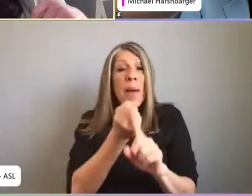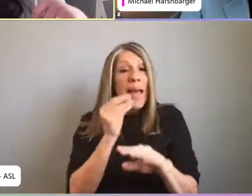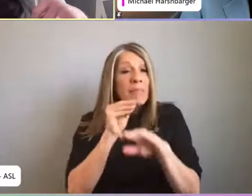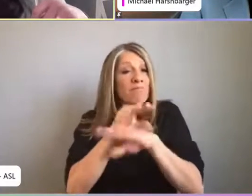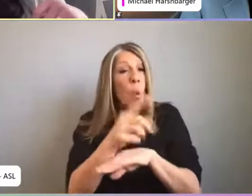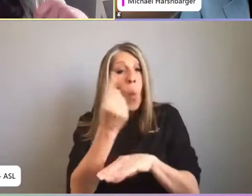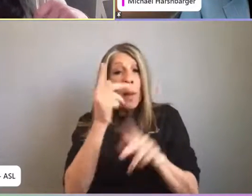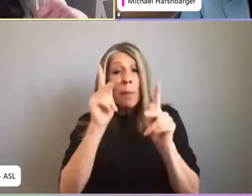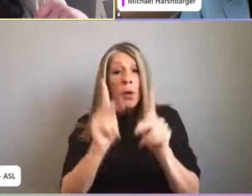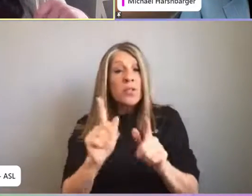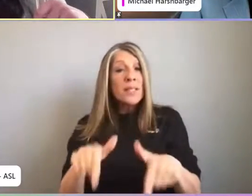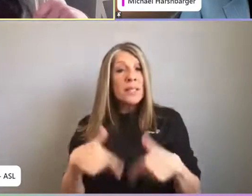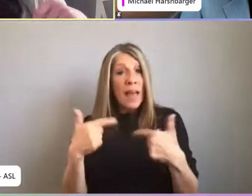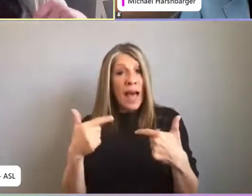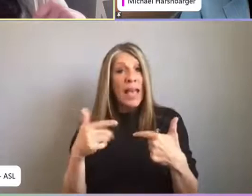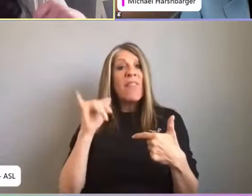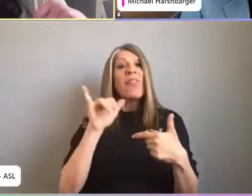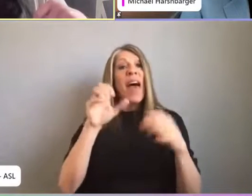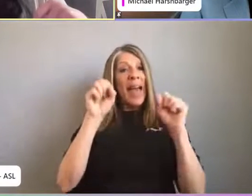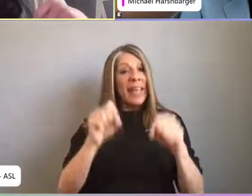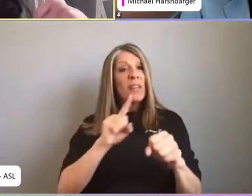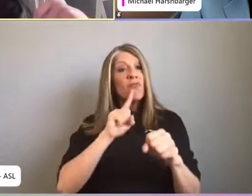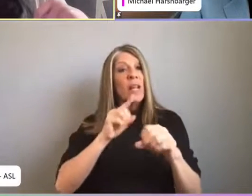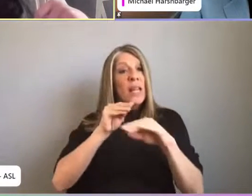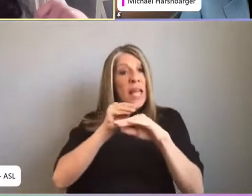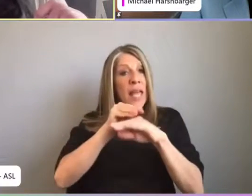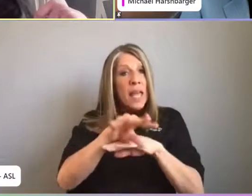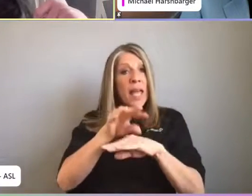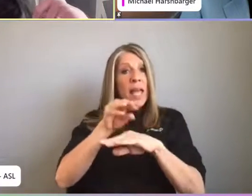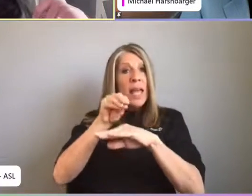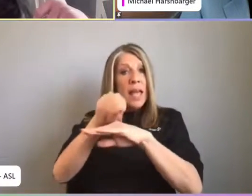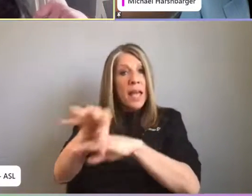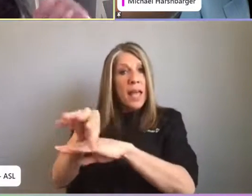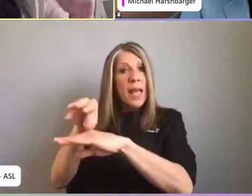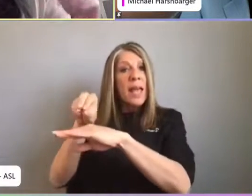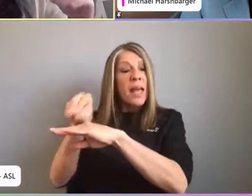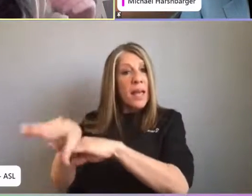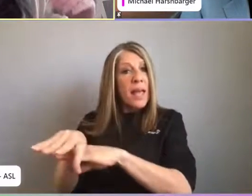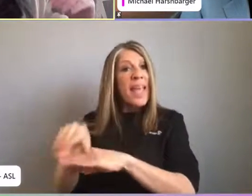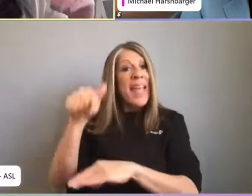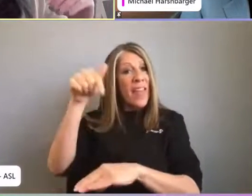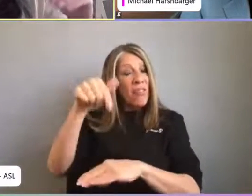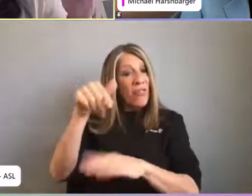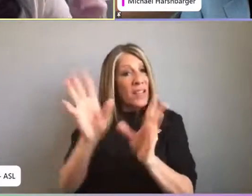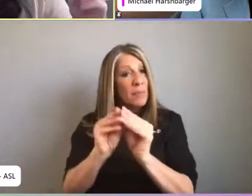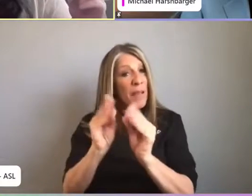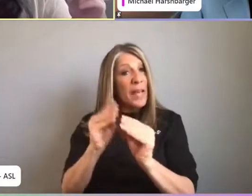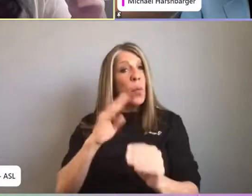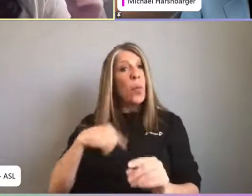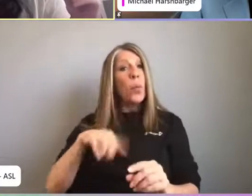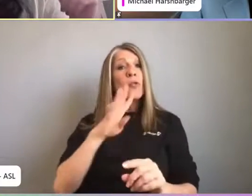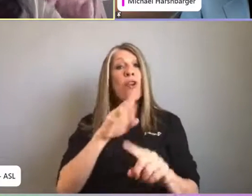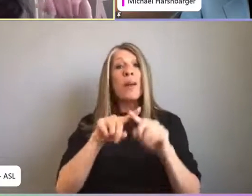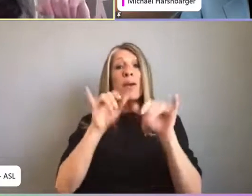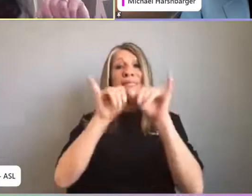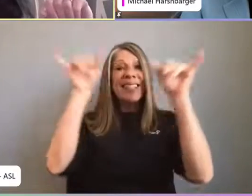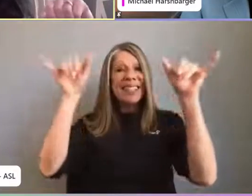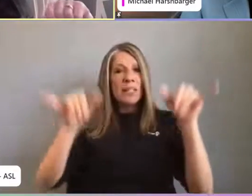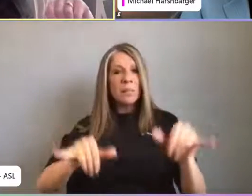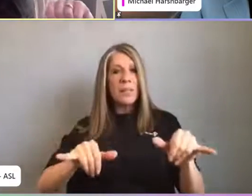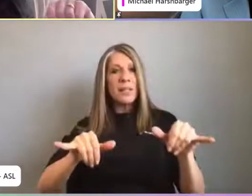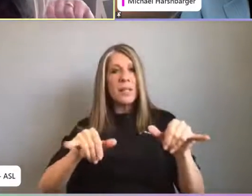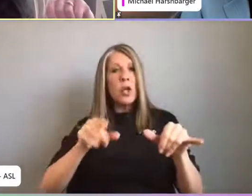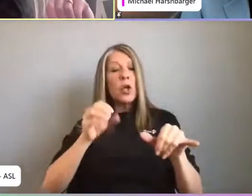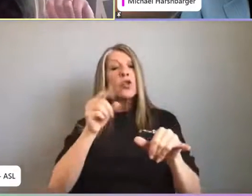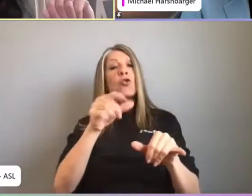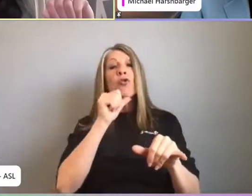life, that can have a chain effect. And right now, when in this session, we're talking about systems. So